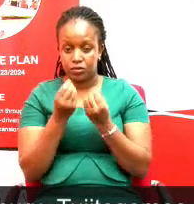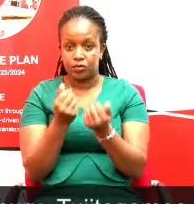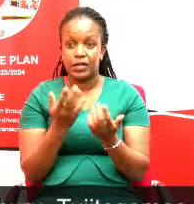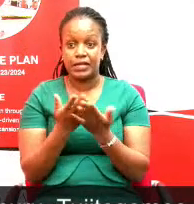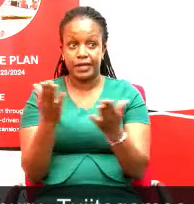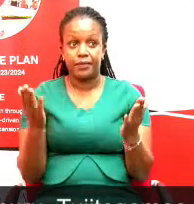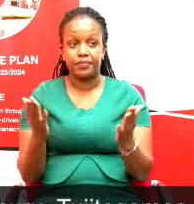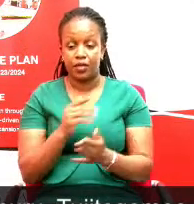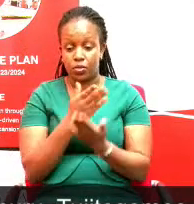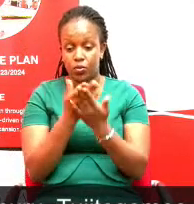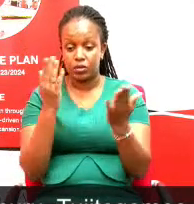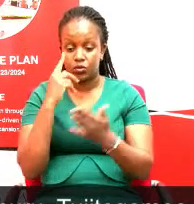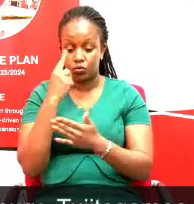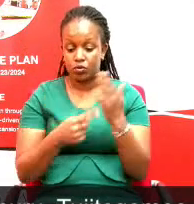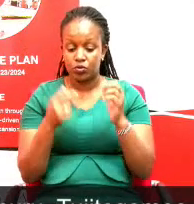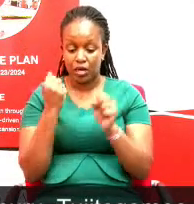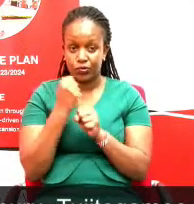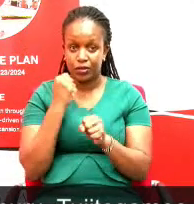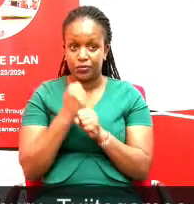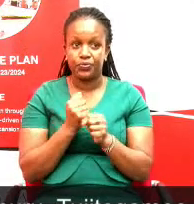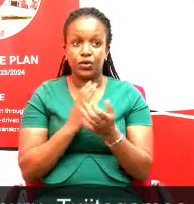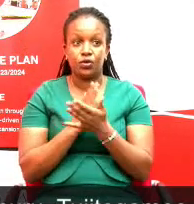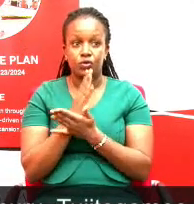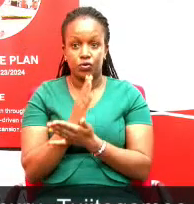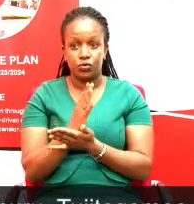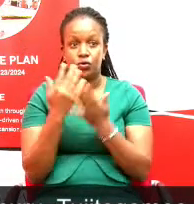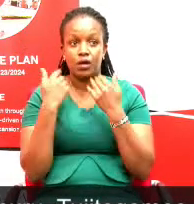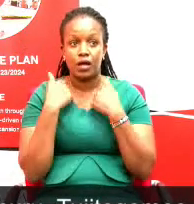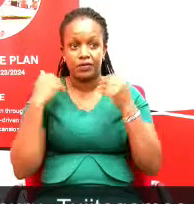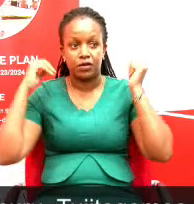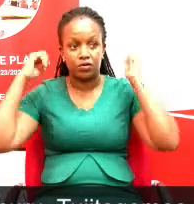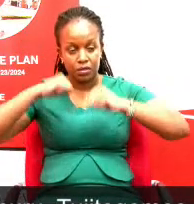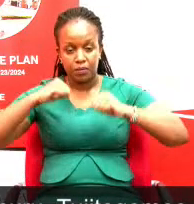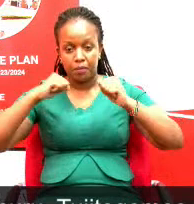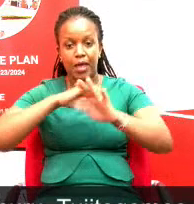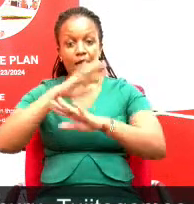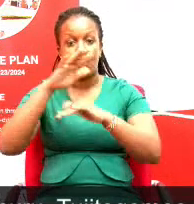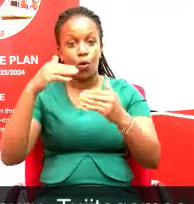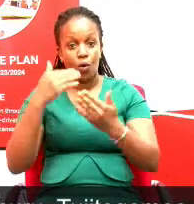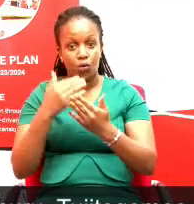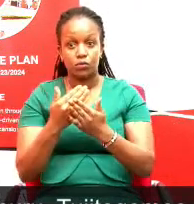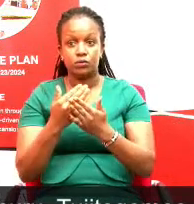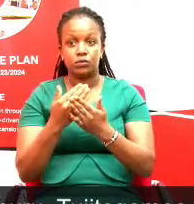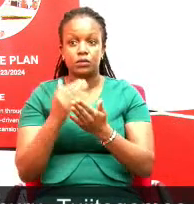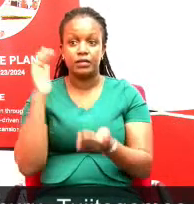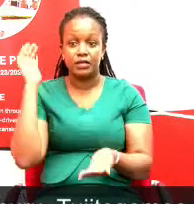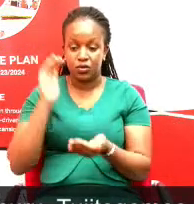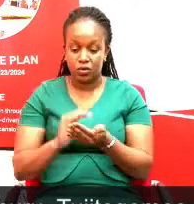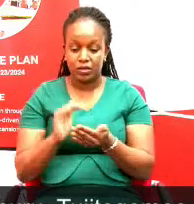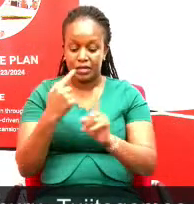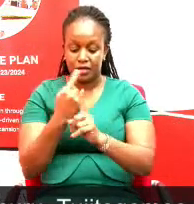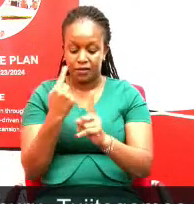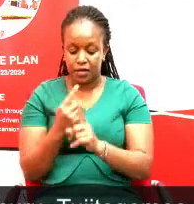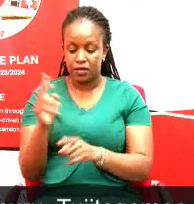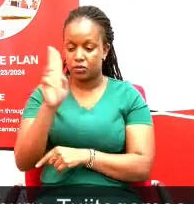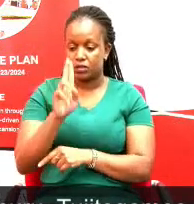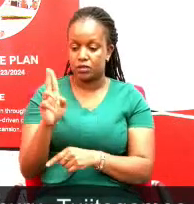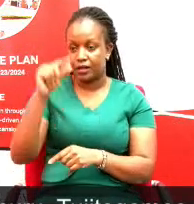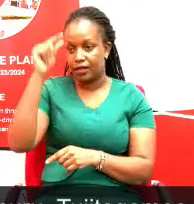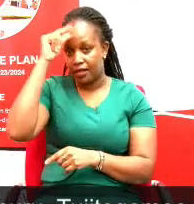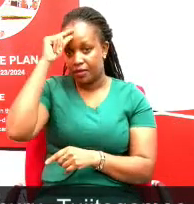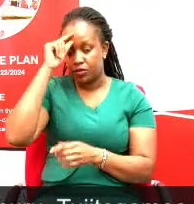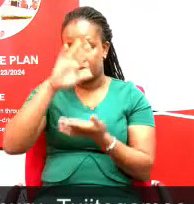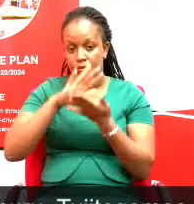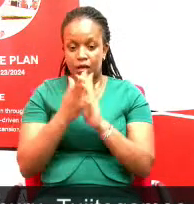doing through elaborate fiscal consolidation by also reducing certain expenditures in government to make it